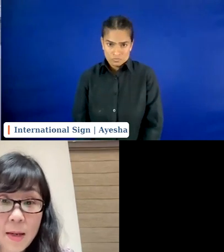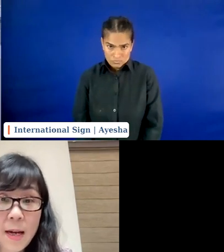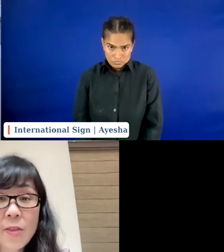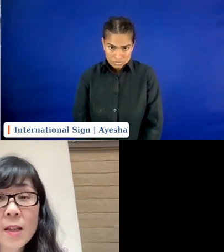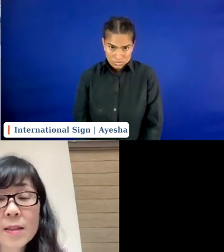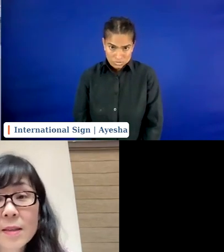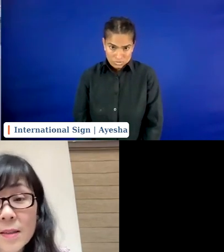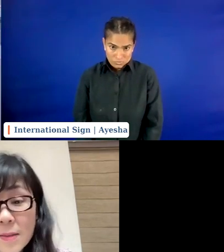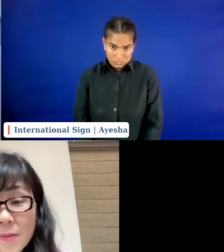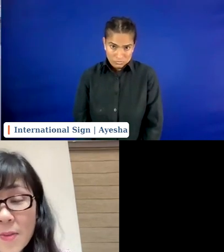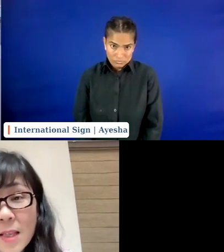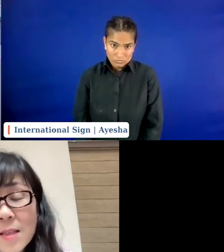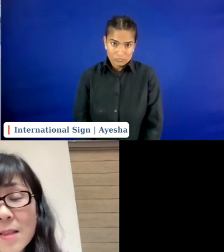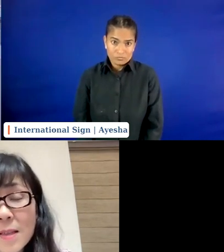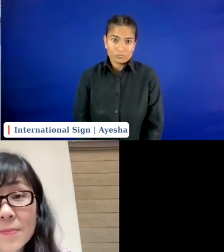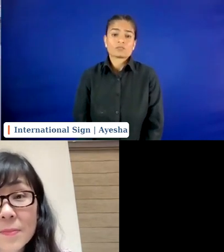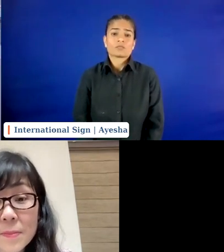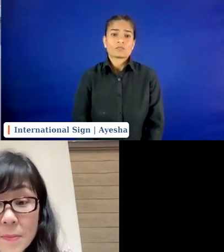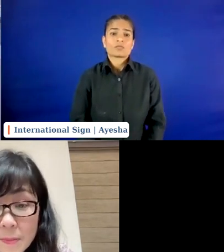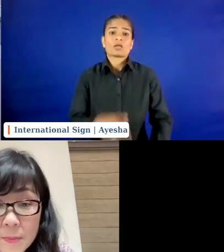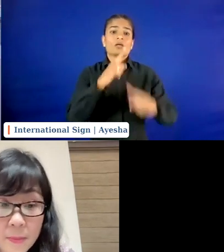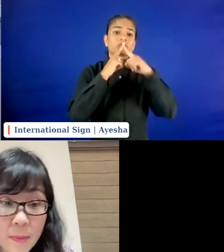Please unmute your mic. Unmute your mic.